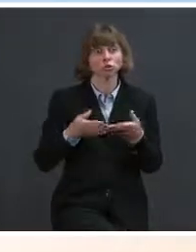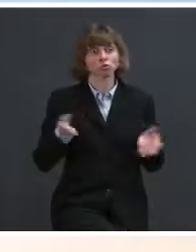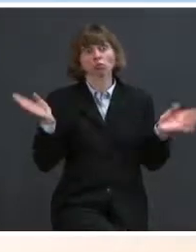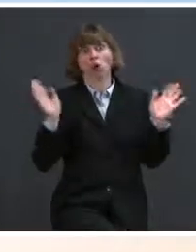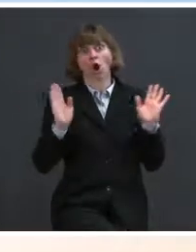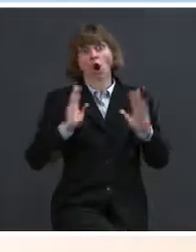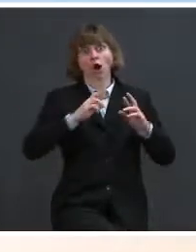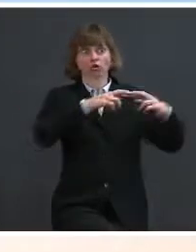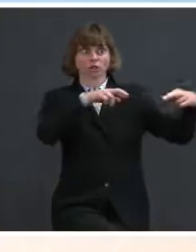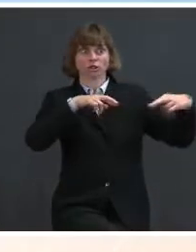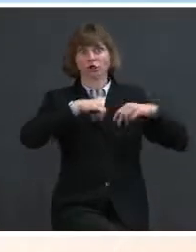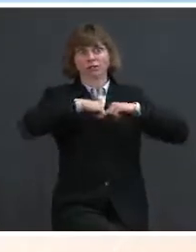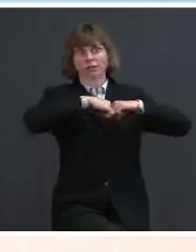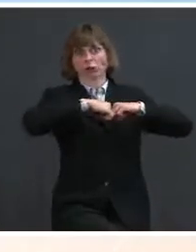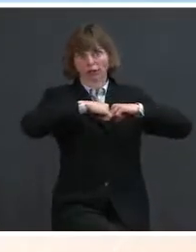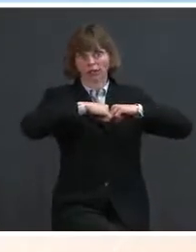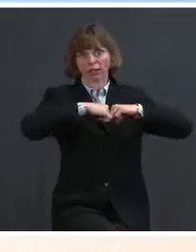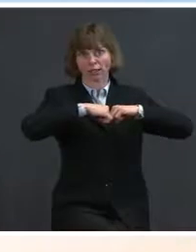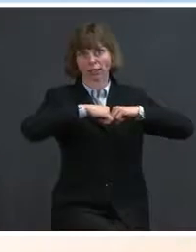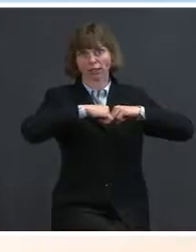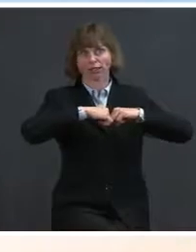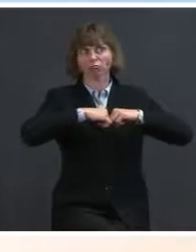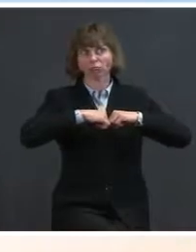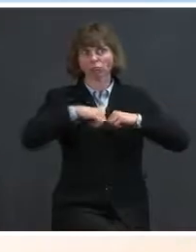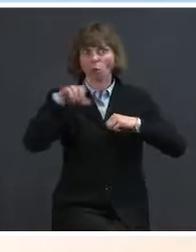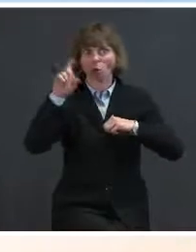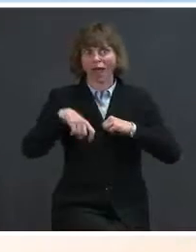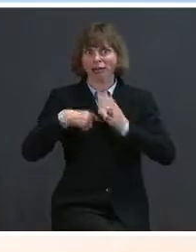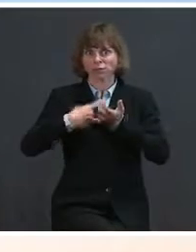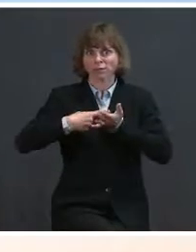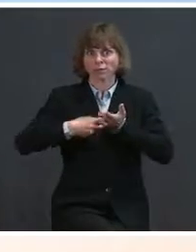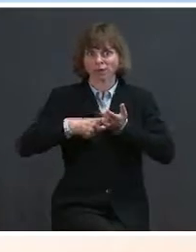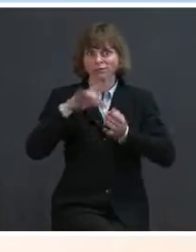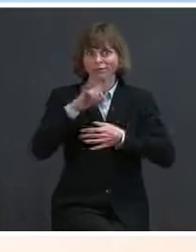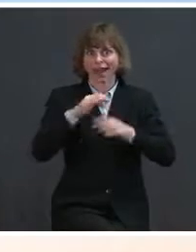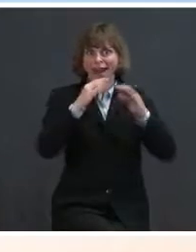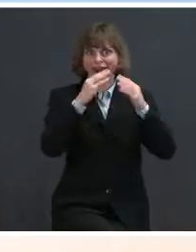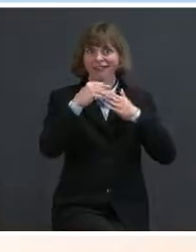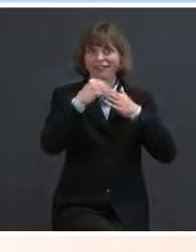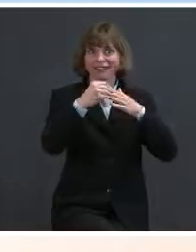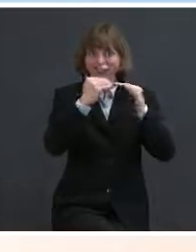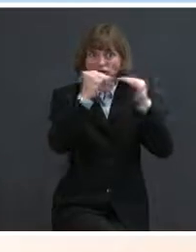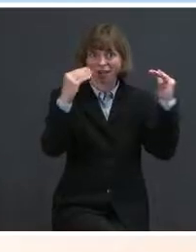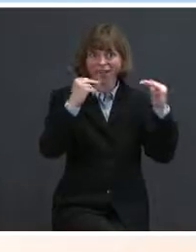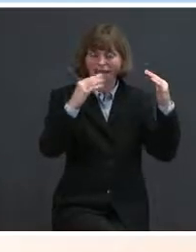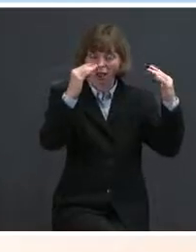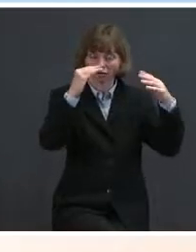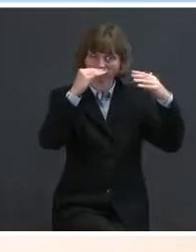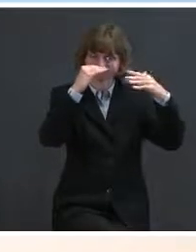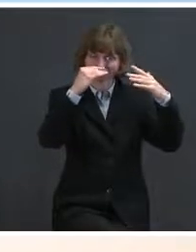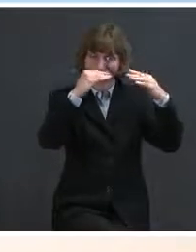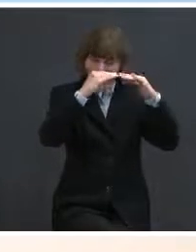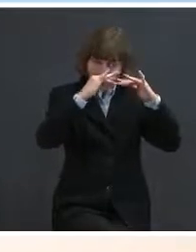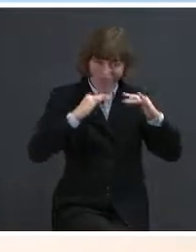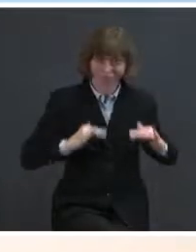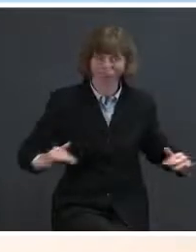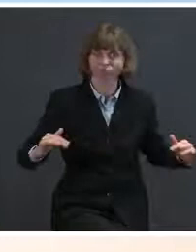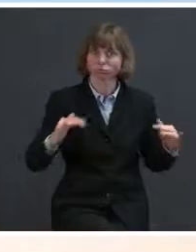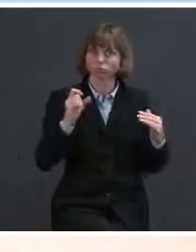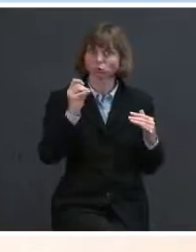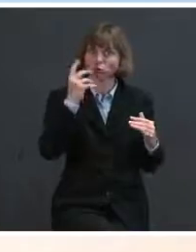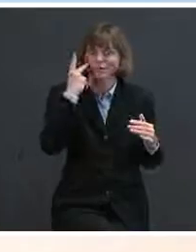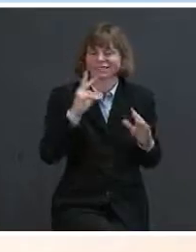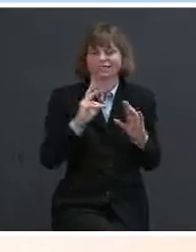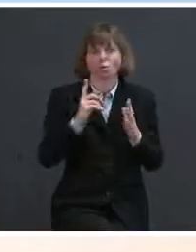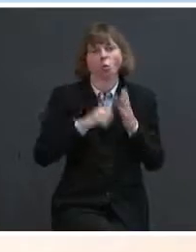questions, that has to be worked through, not just at the leaders level, but at the working level as well. So we'll see how that unfolds over the course